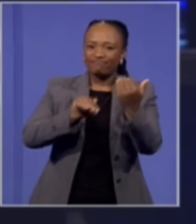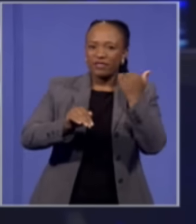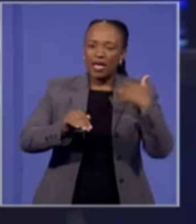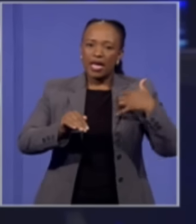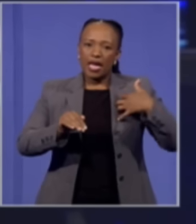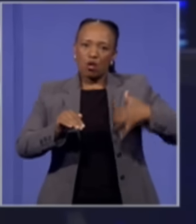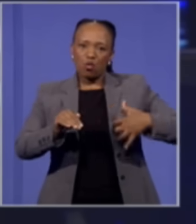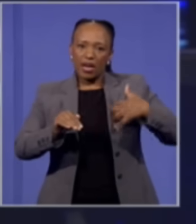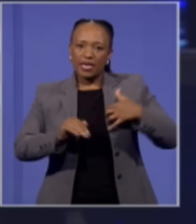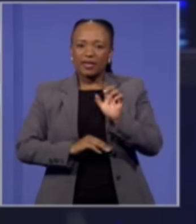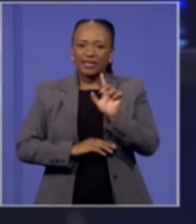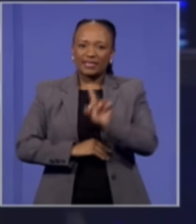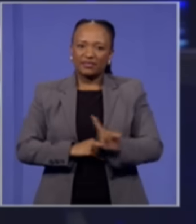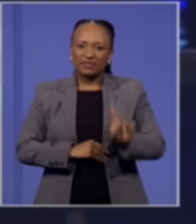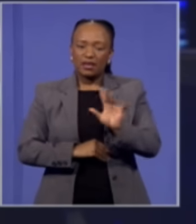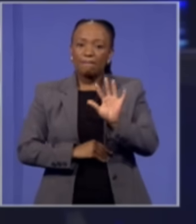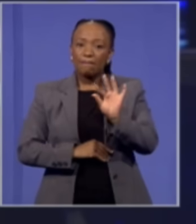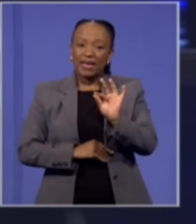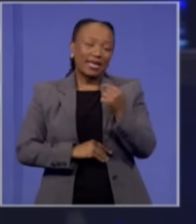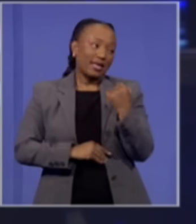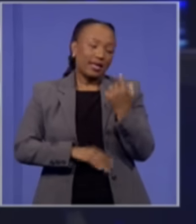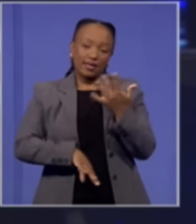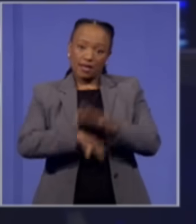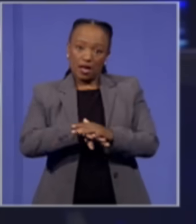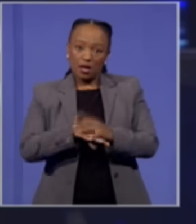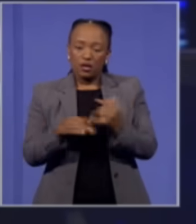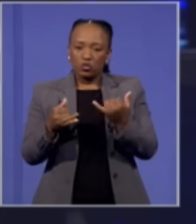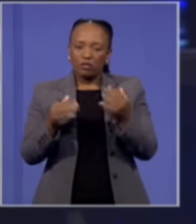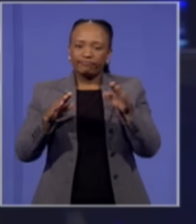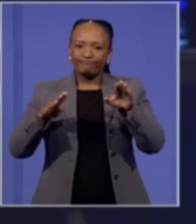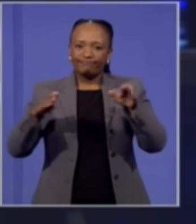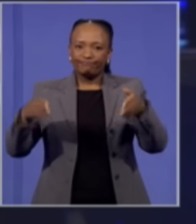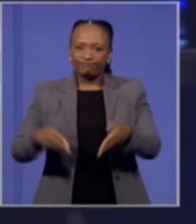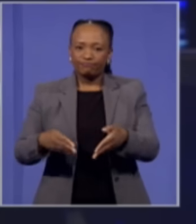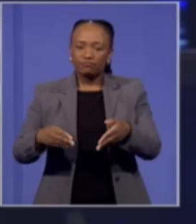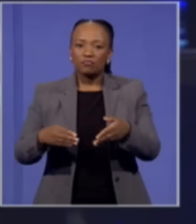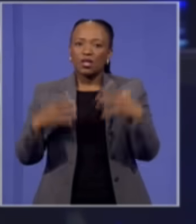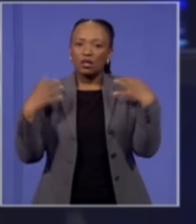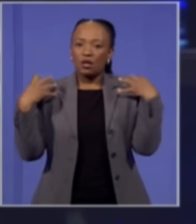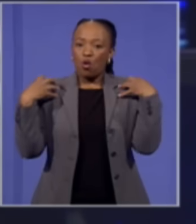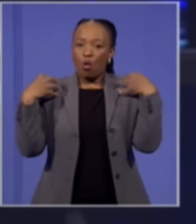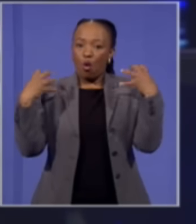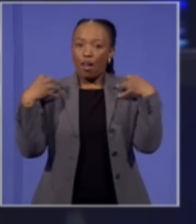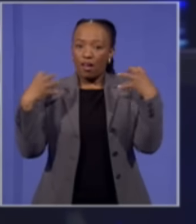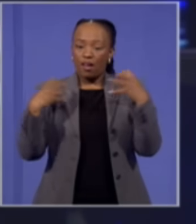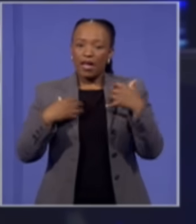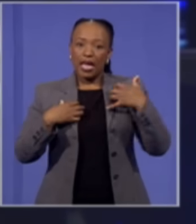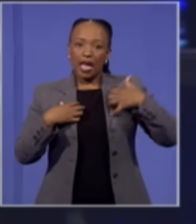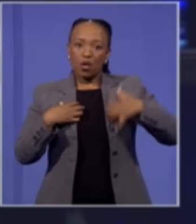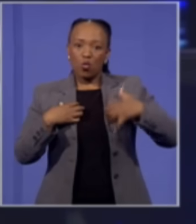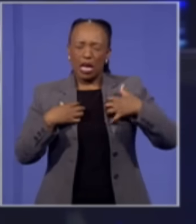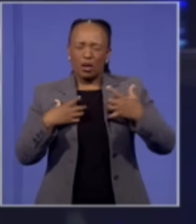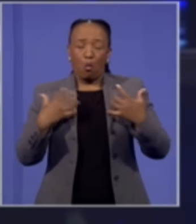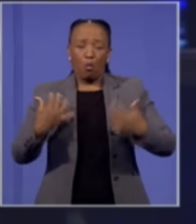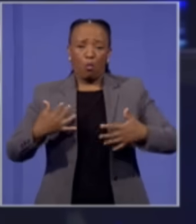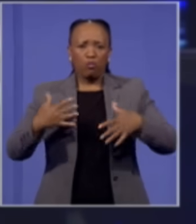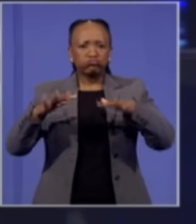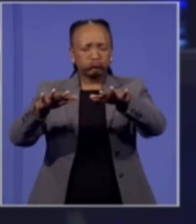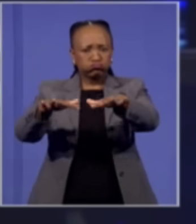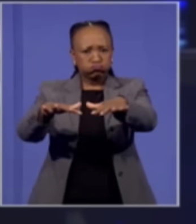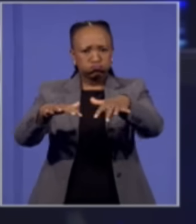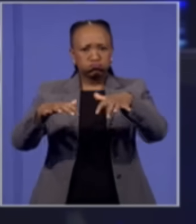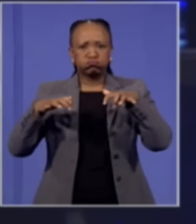ka Mantaha ba bolokilwe kajeno Ekurhuleni. Holo ya motse wa Ekurhuleni e ne e tletse hohle ke batho